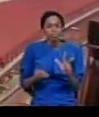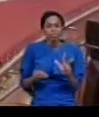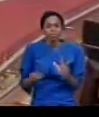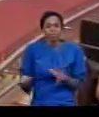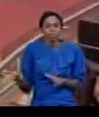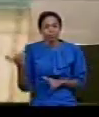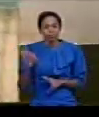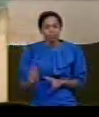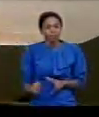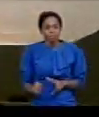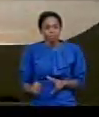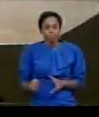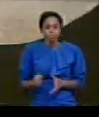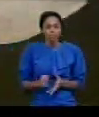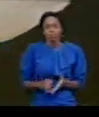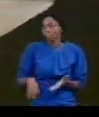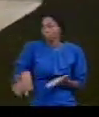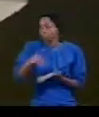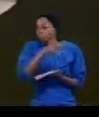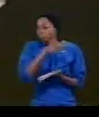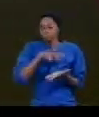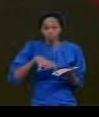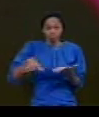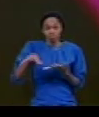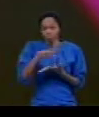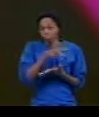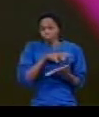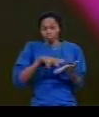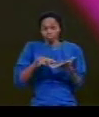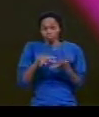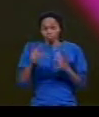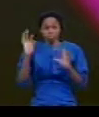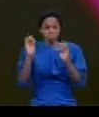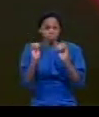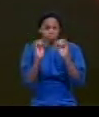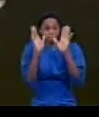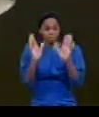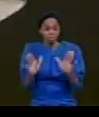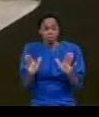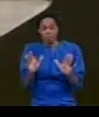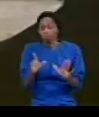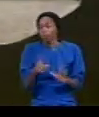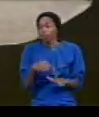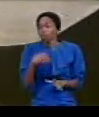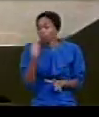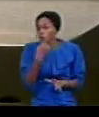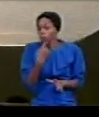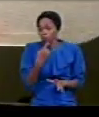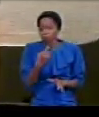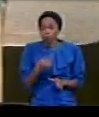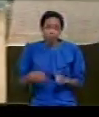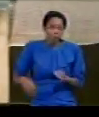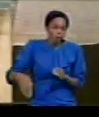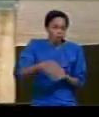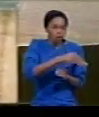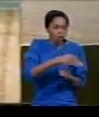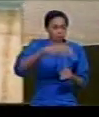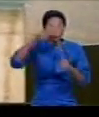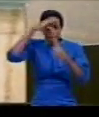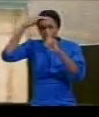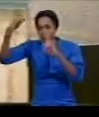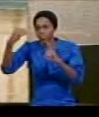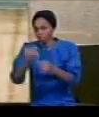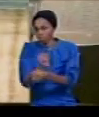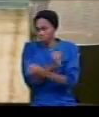who becloud his love. There are people who are incoherent. There are people who